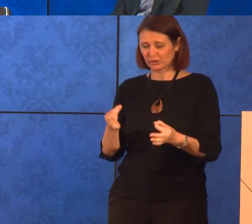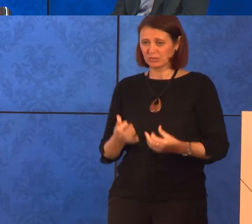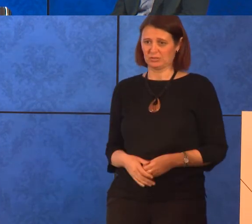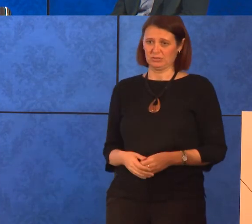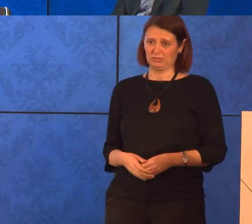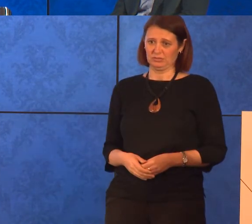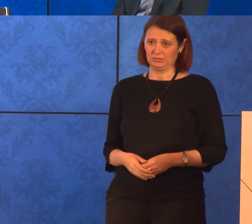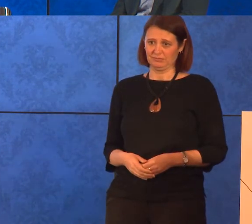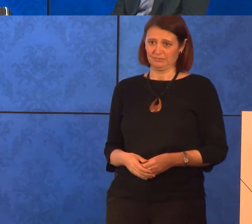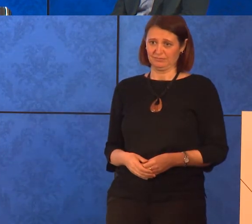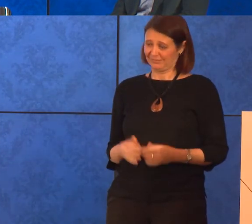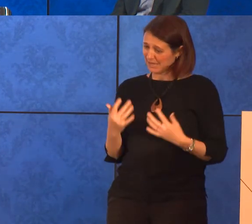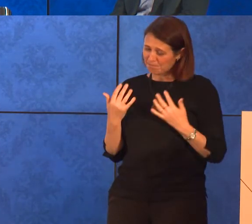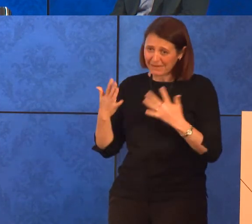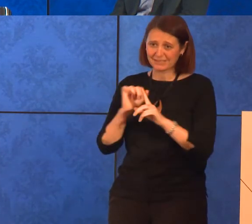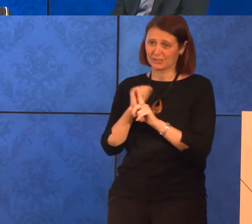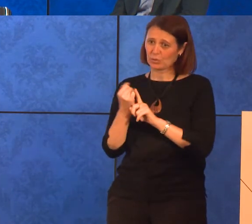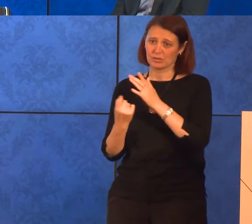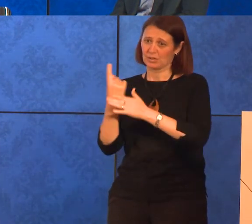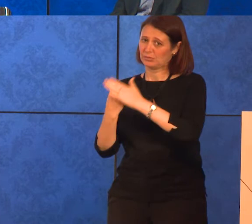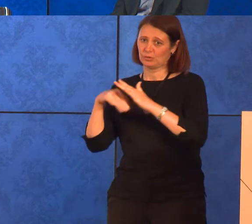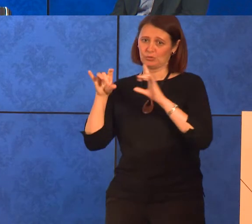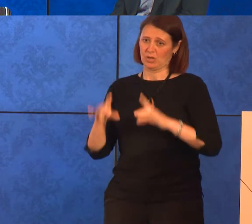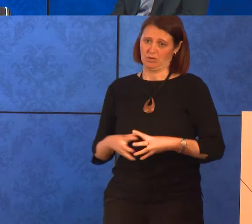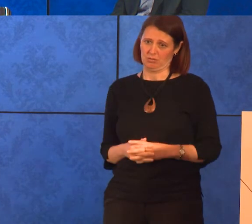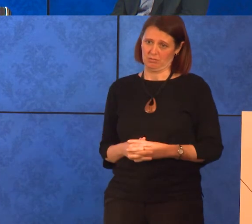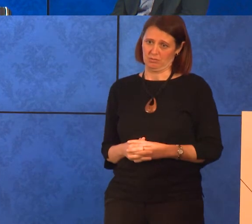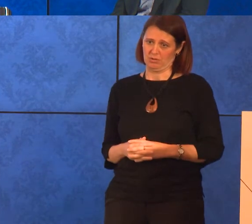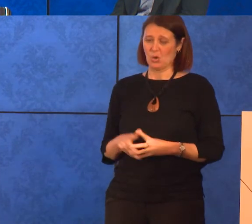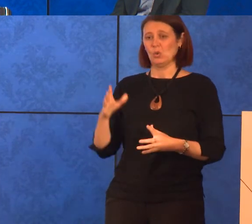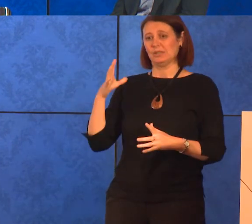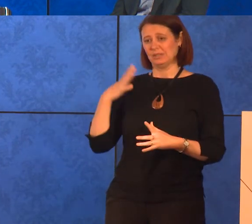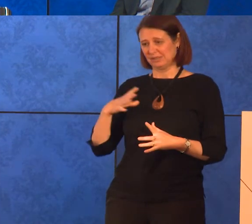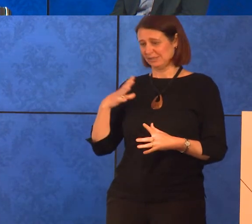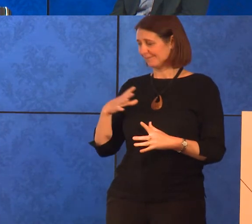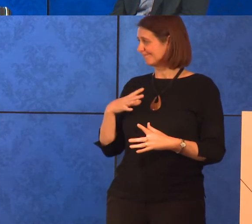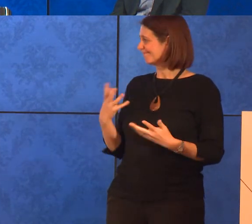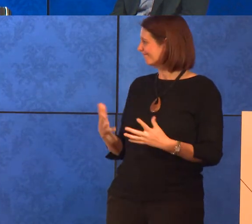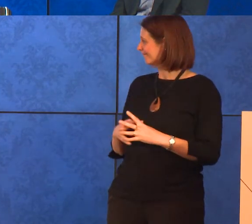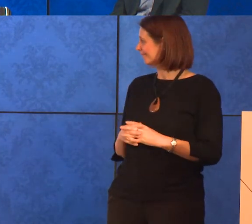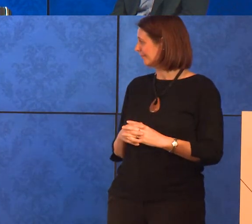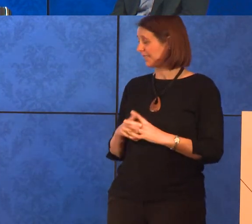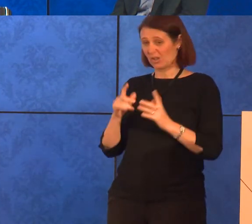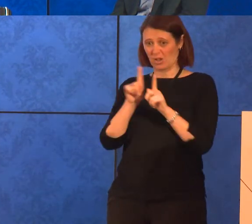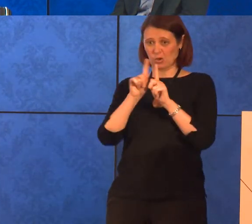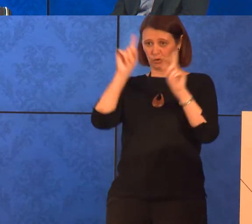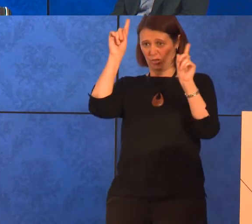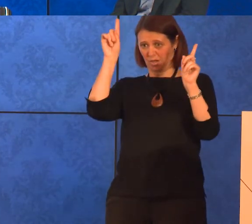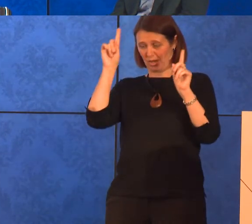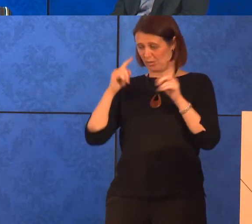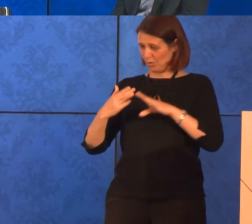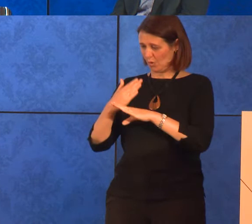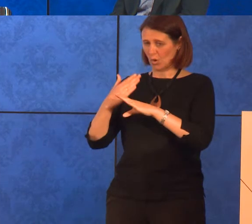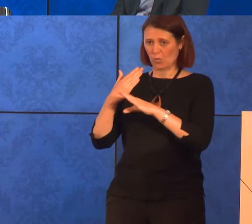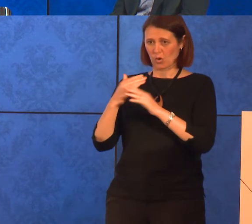in many situations in Australia. We need to, I'm working